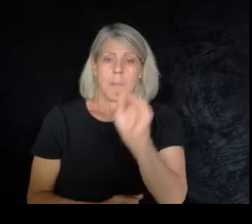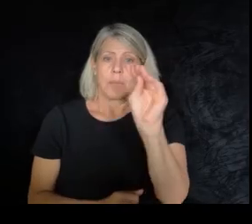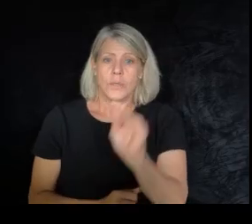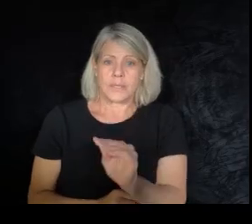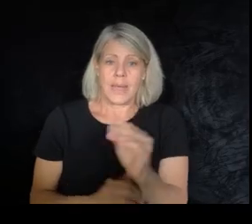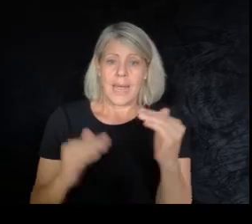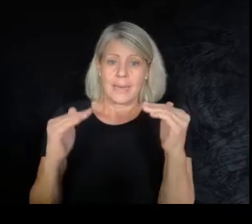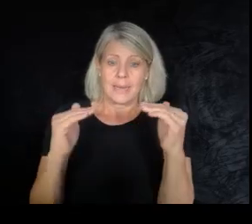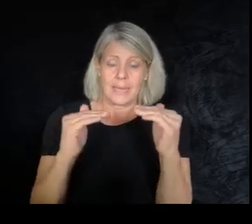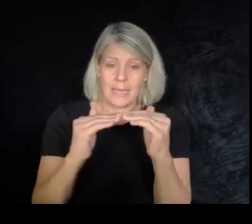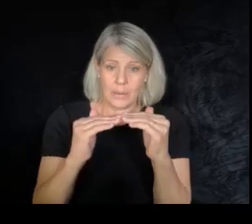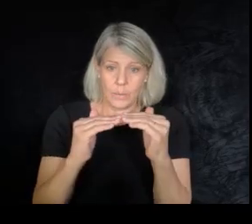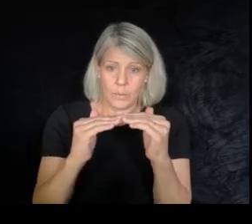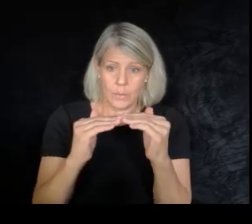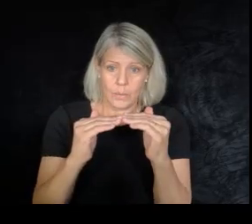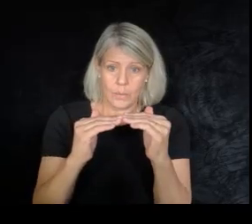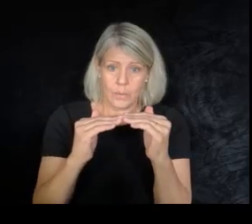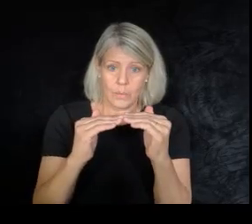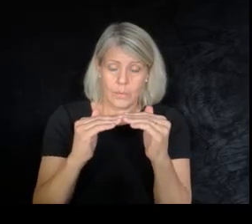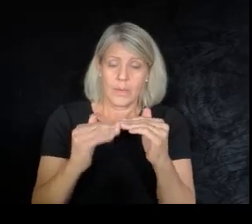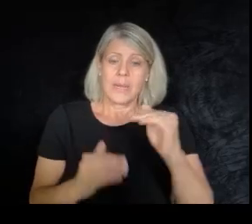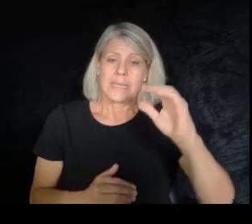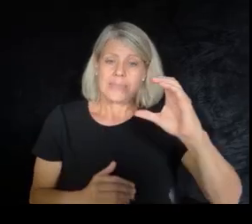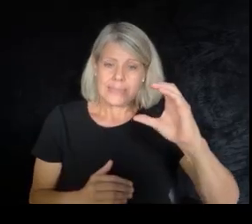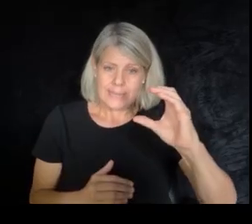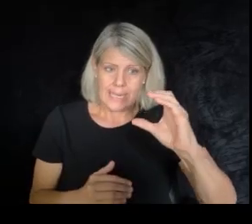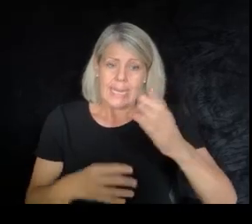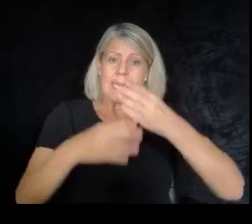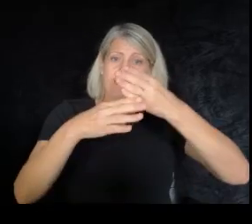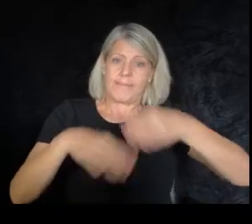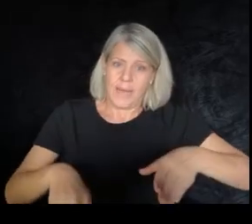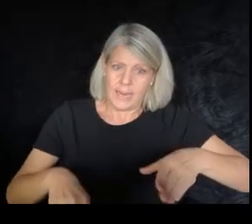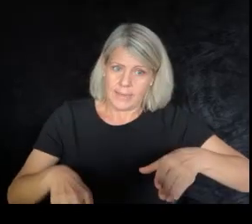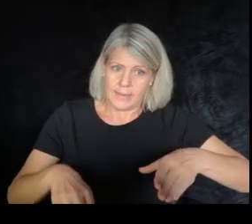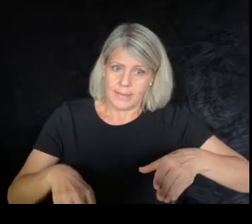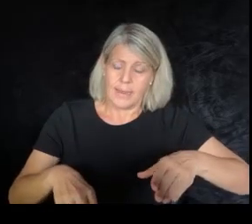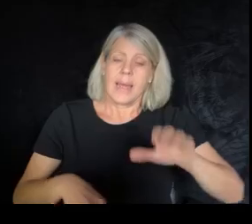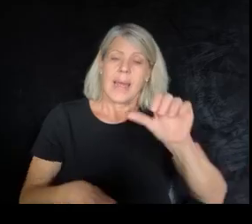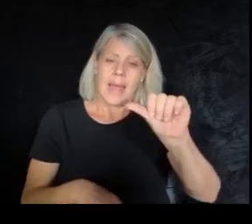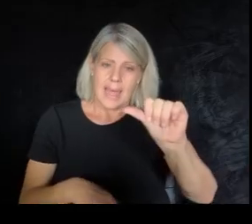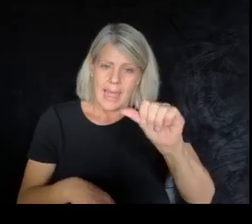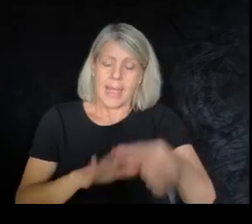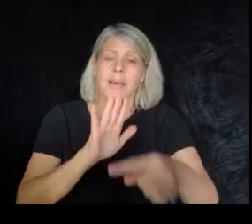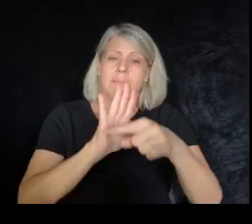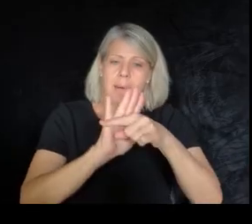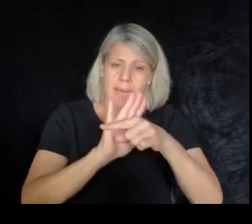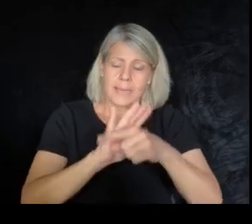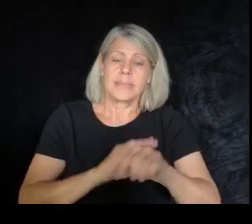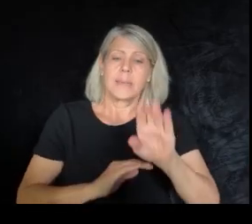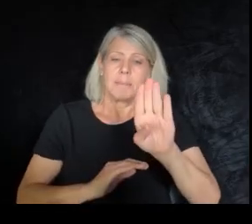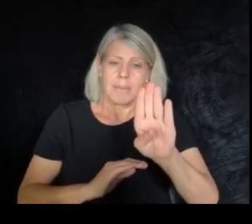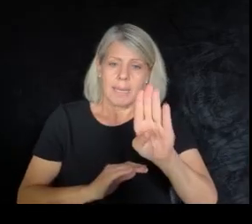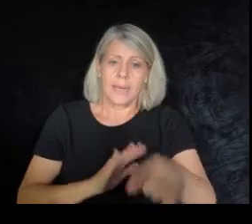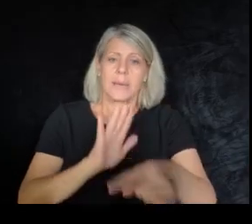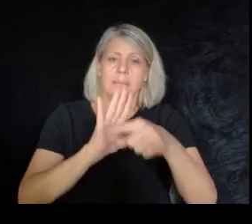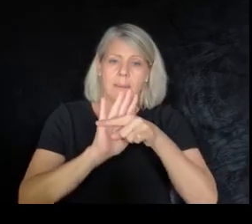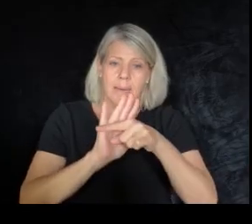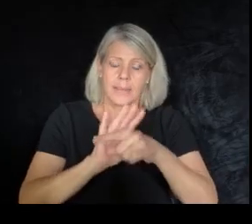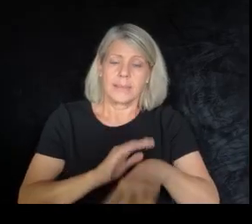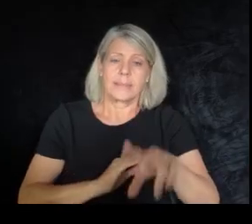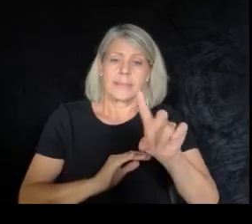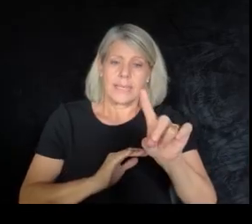percent equal C divided by A minus B